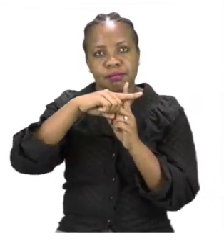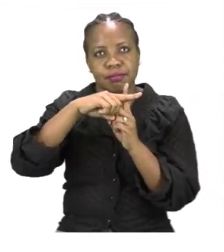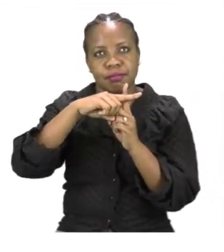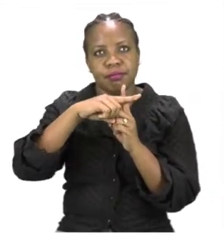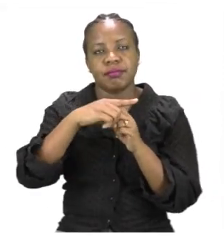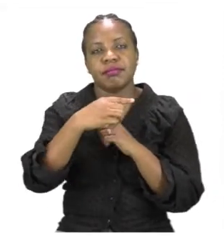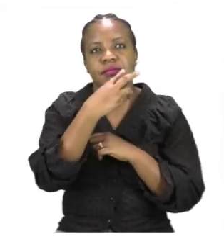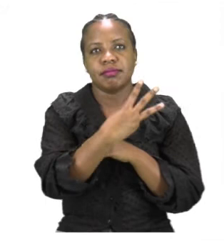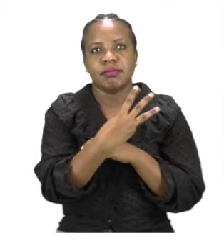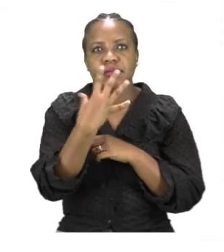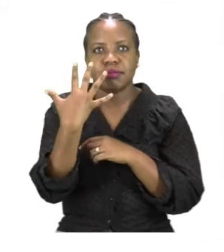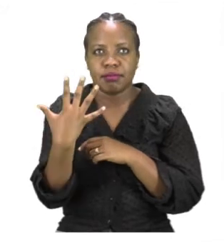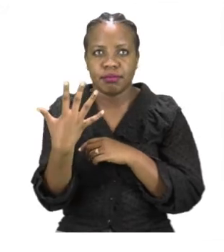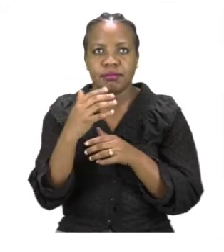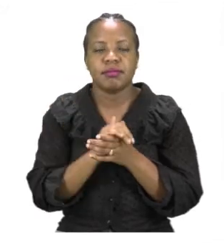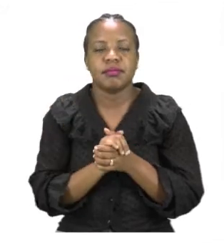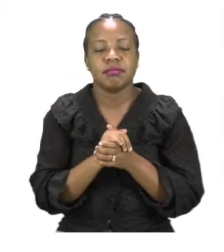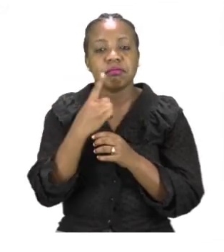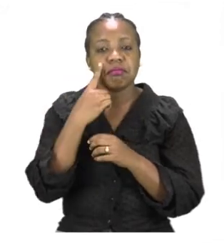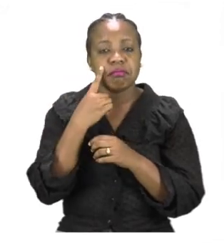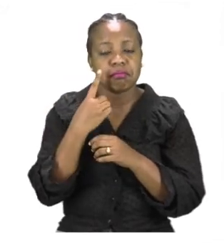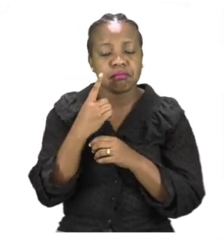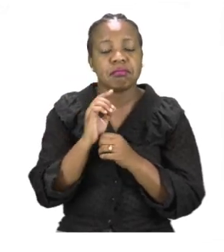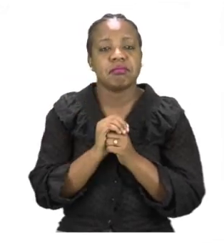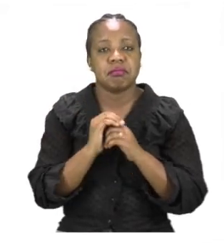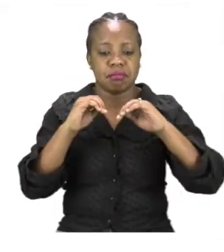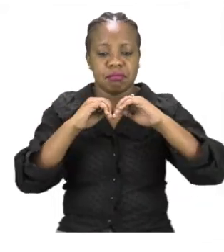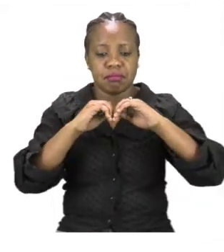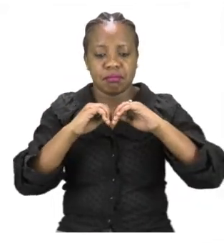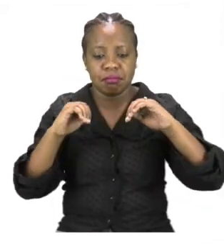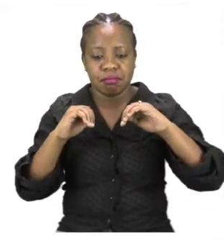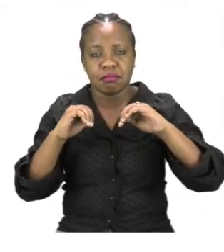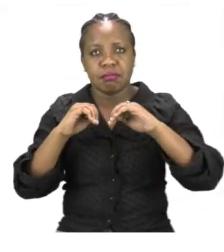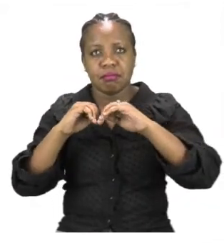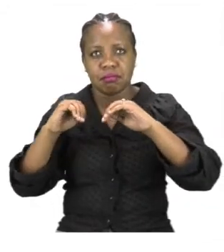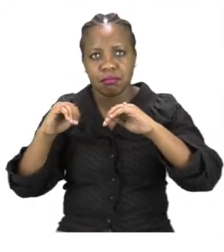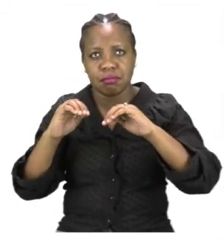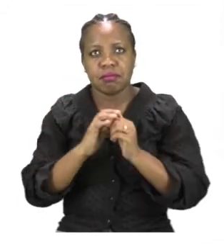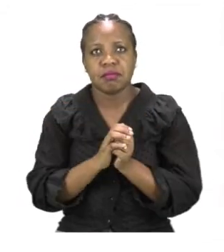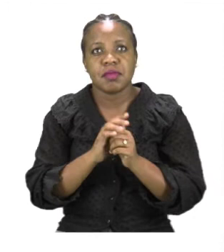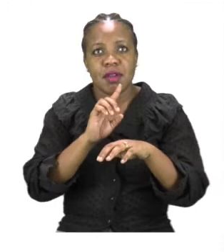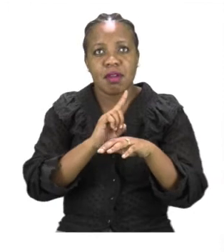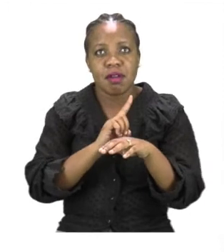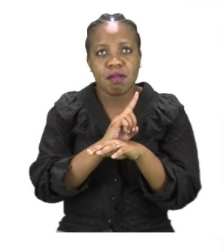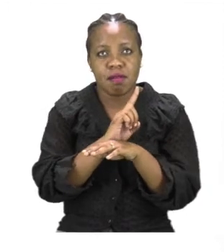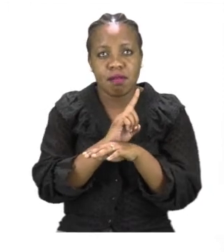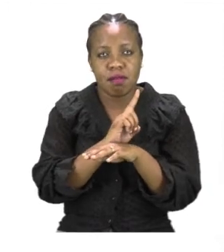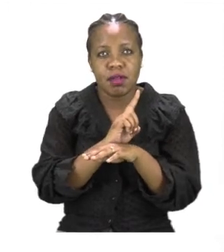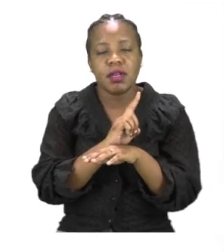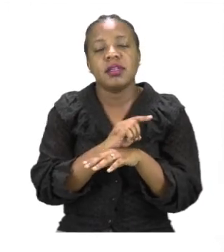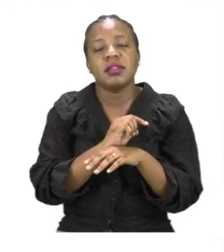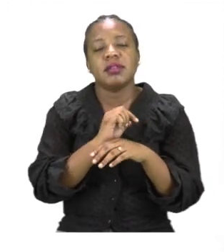hundreds by itself, then grouping the tens, and then grouping the units. After